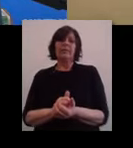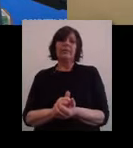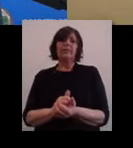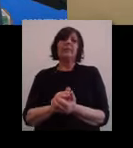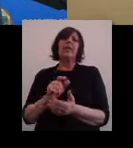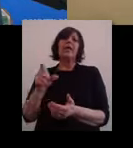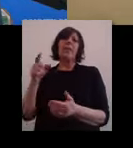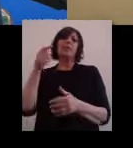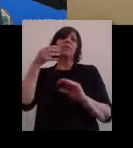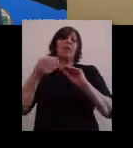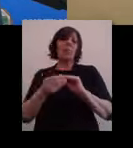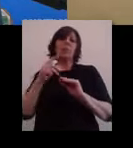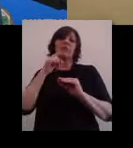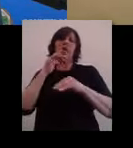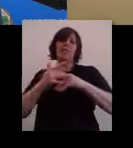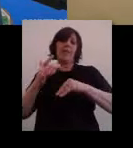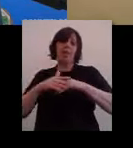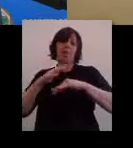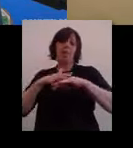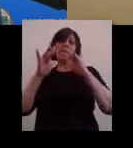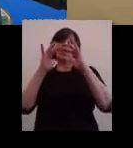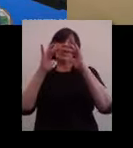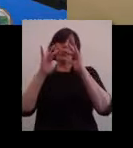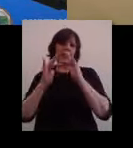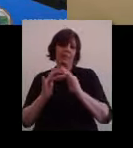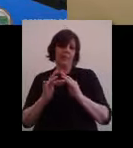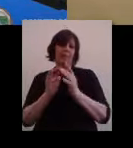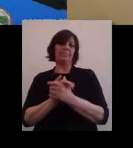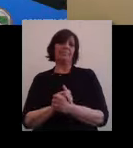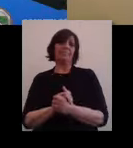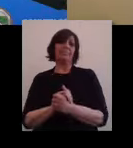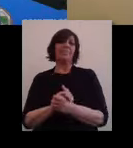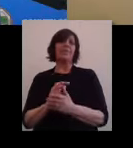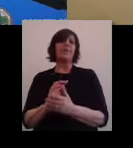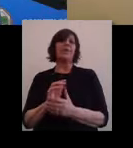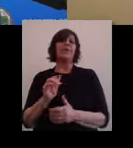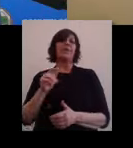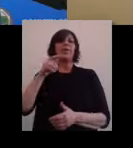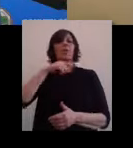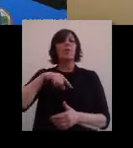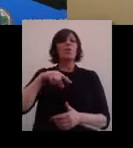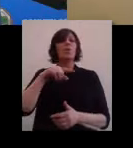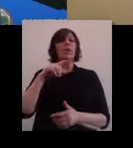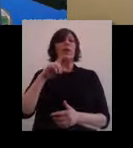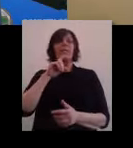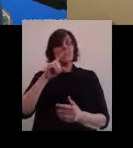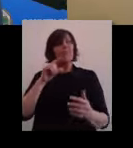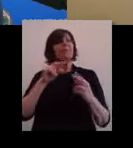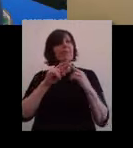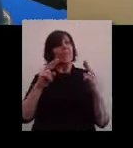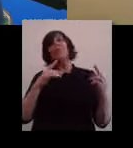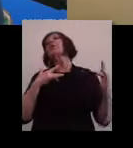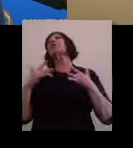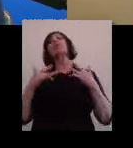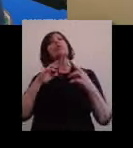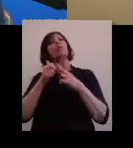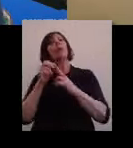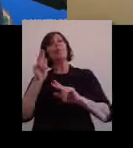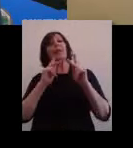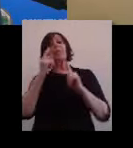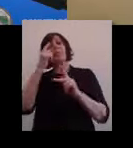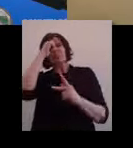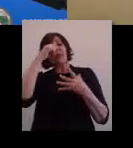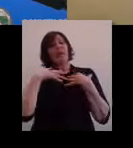So as our county executive mentioned, we are very concerned about people's mental health during this crisis, and